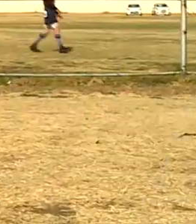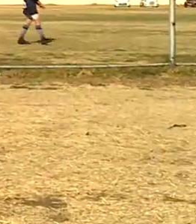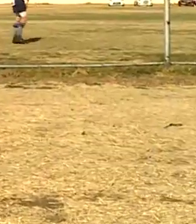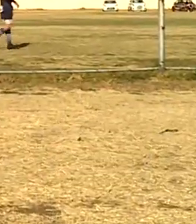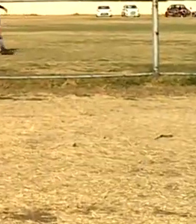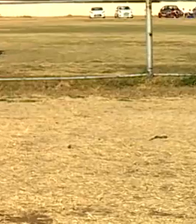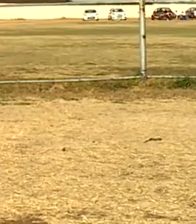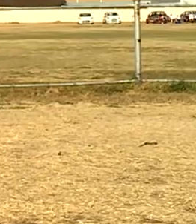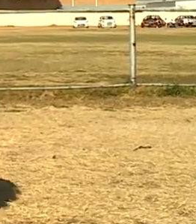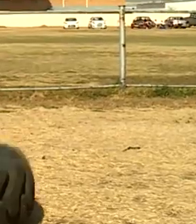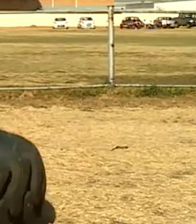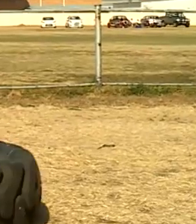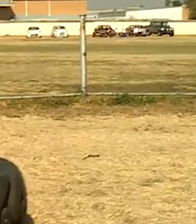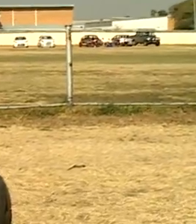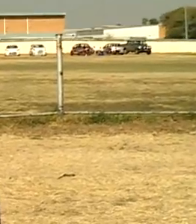Yo.